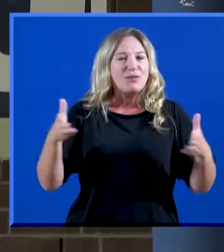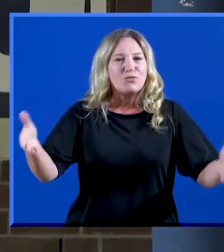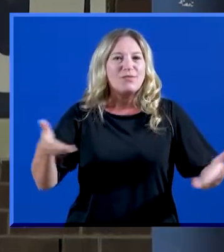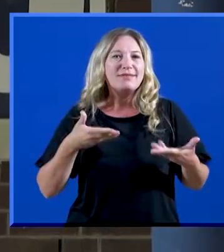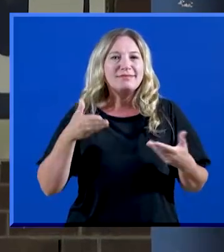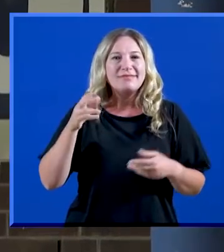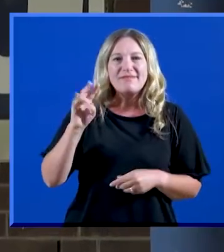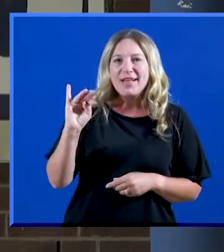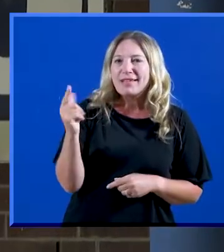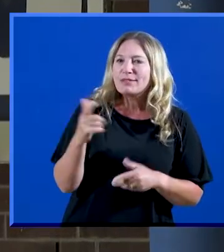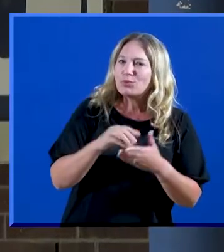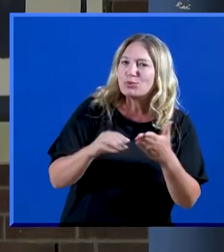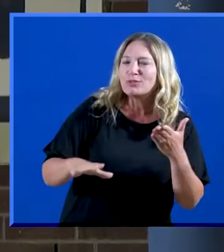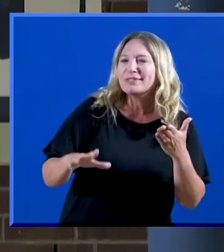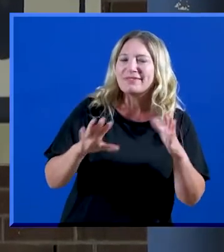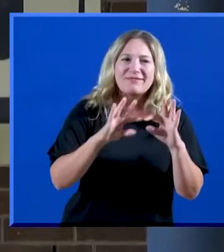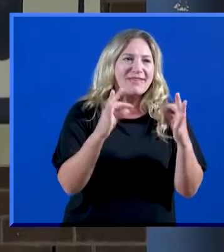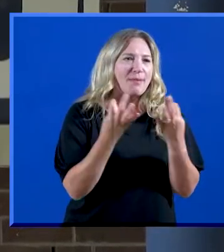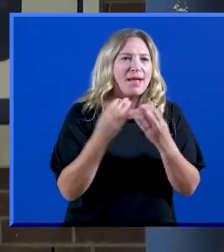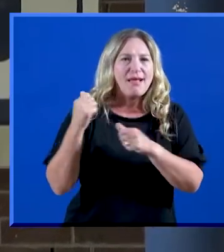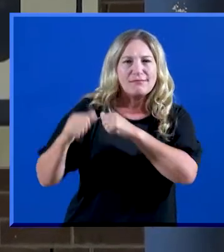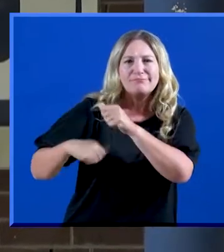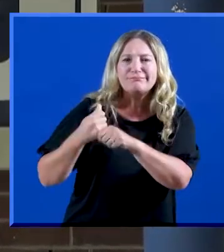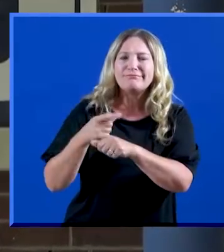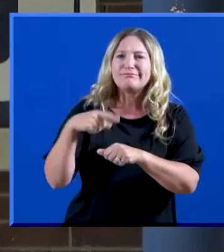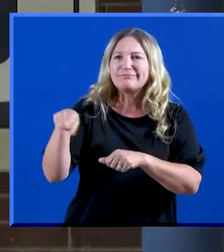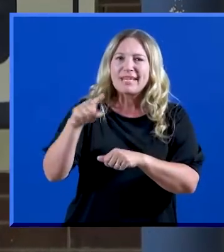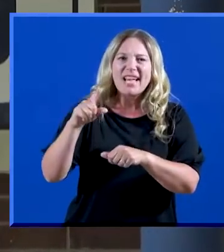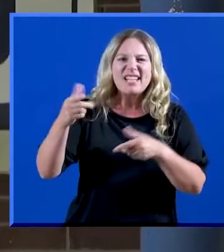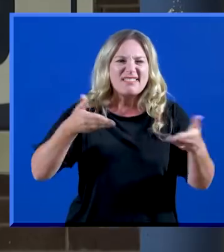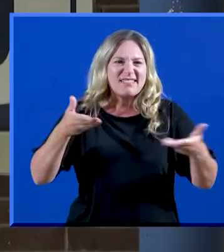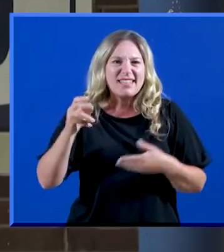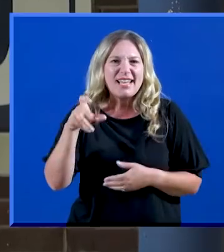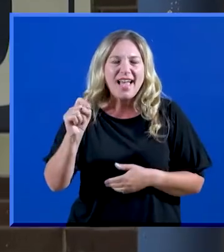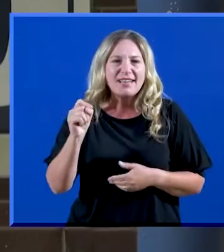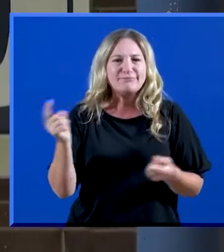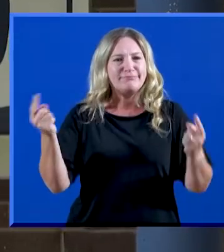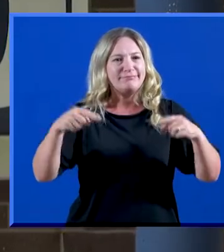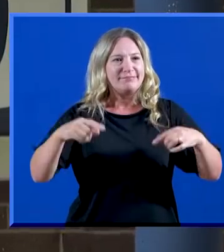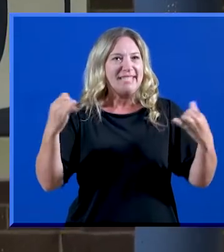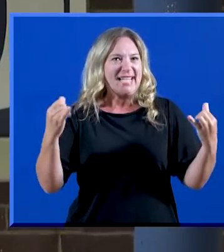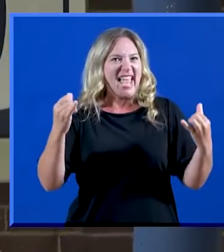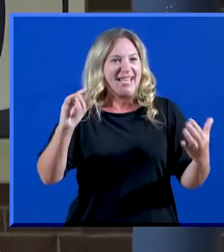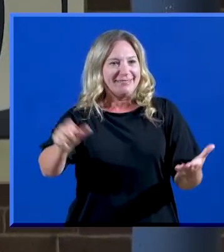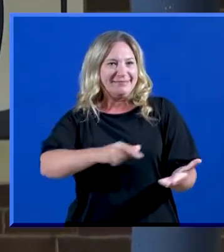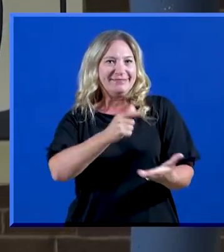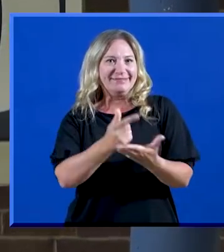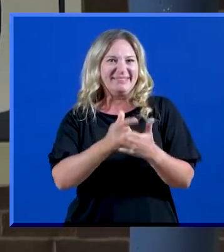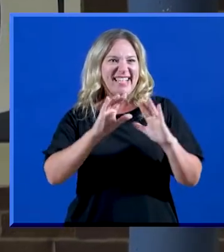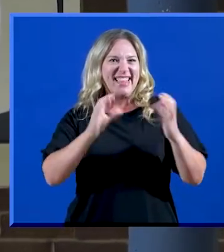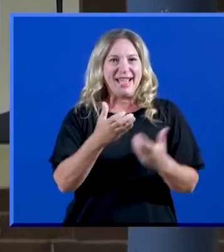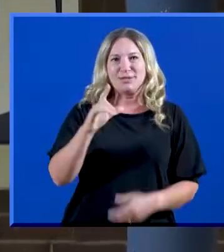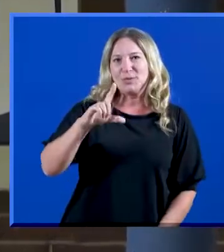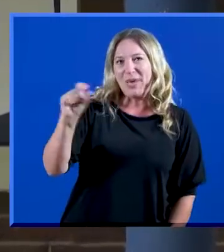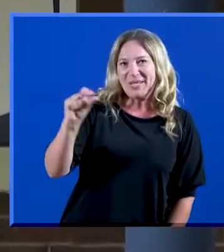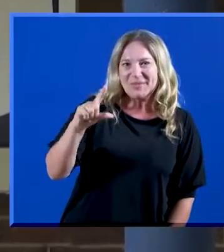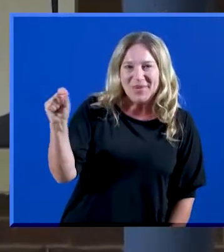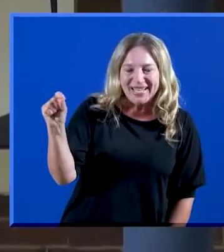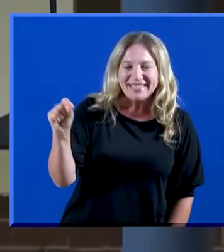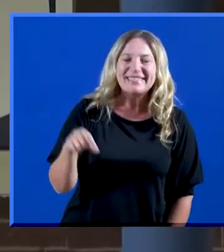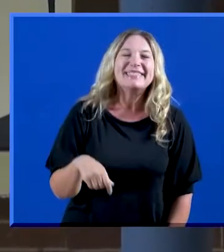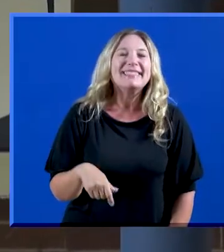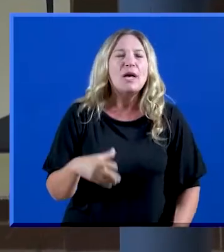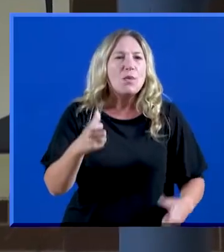to welcome our Viking students, families, alumni, and guests to Oakmont High School's commencement ceremony for the class